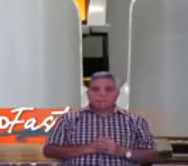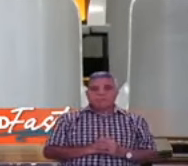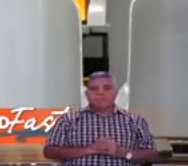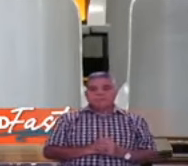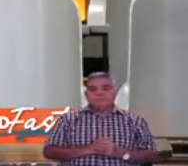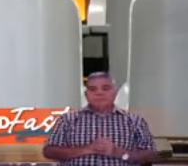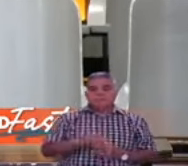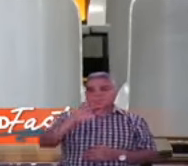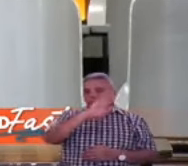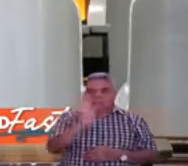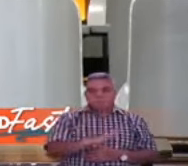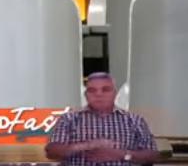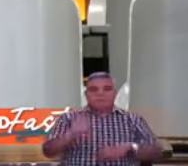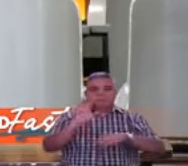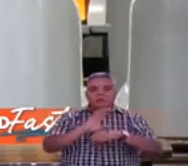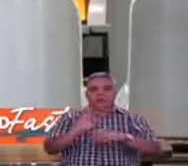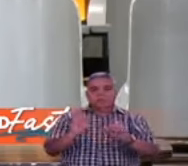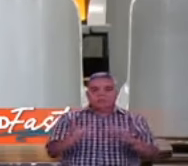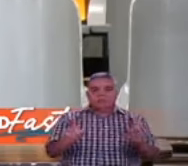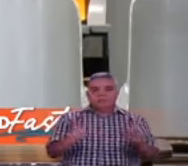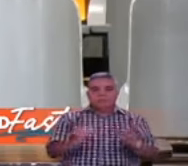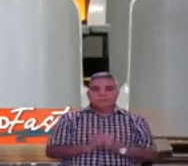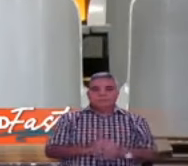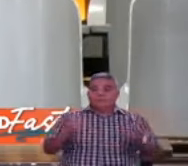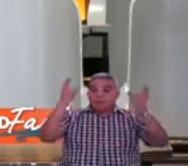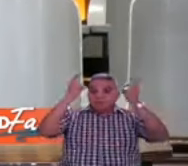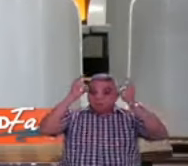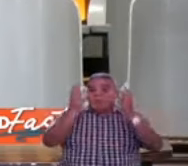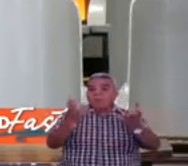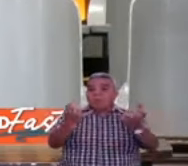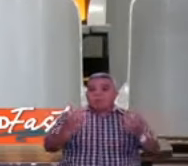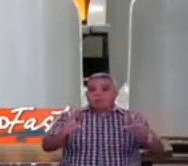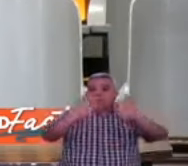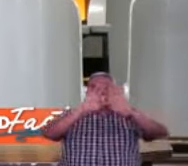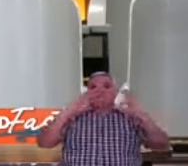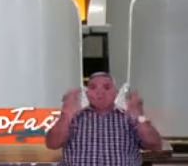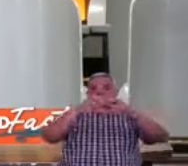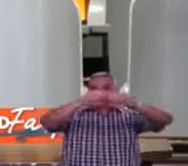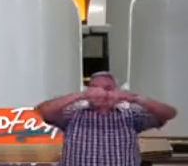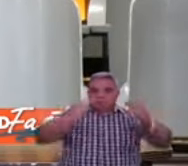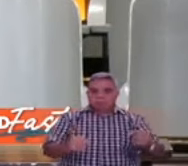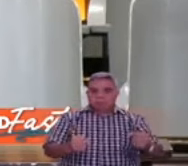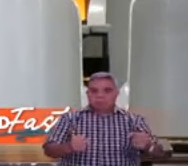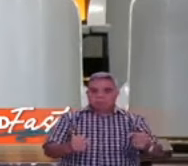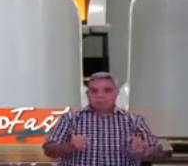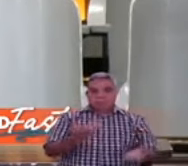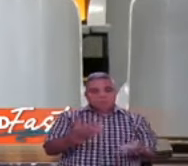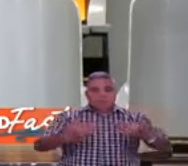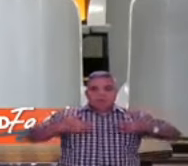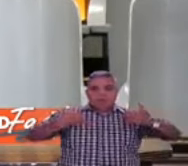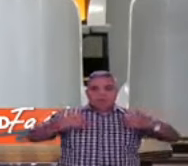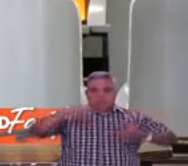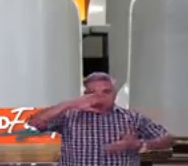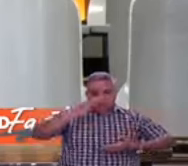will never be a church without families. And that is why the devil wants our families destroyed. Maybe you are a young couple with